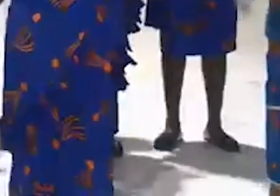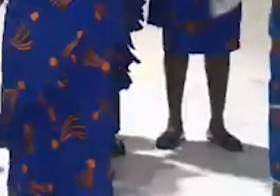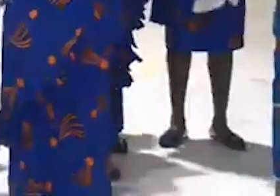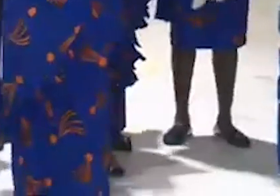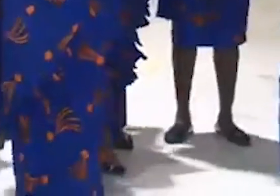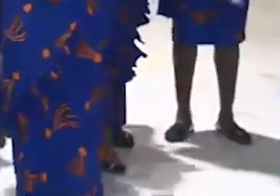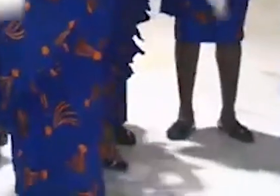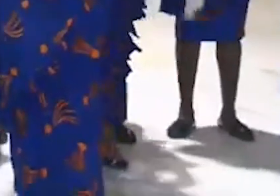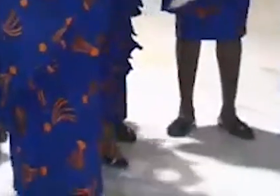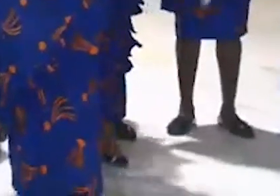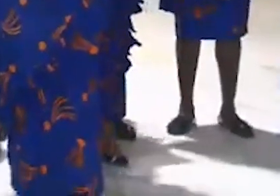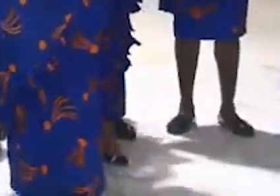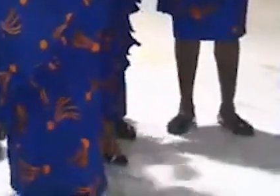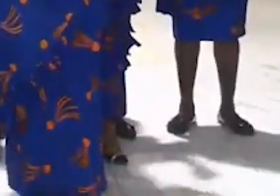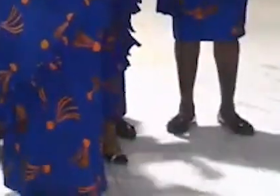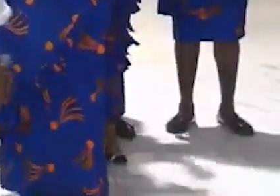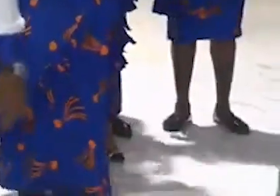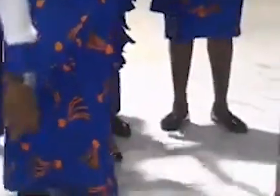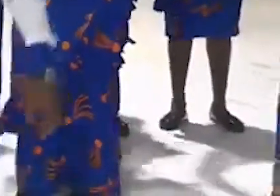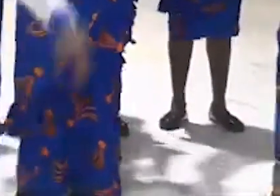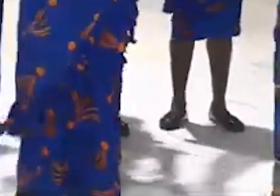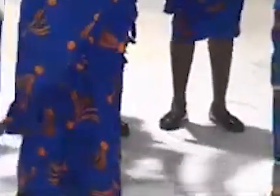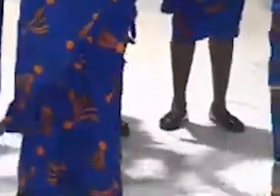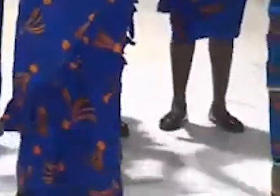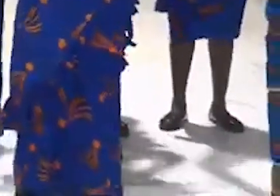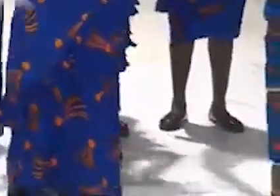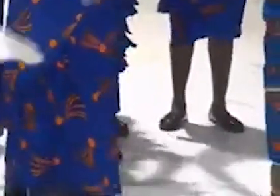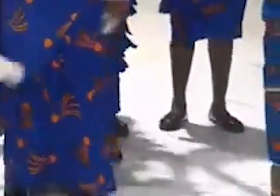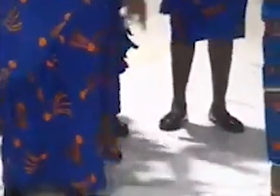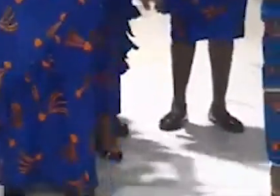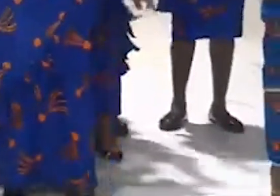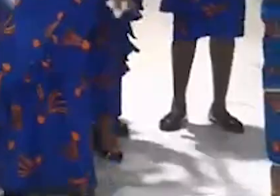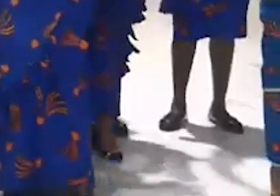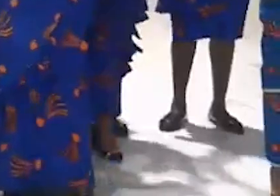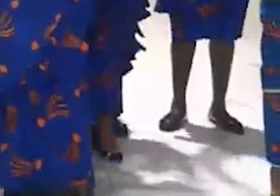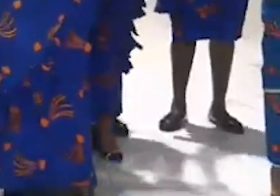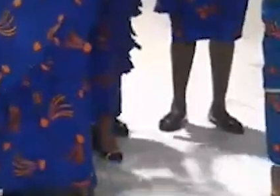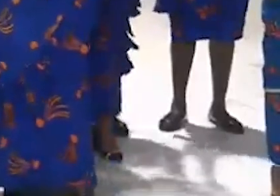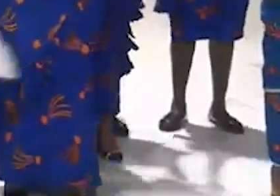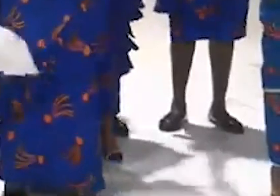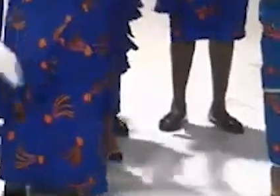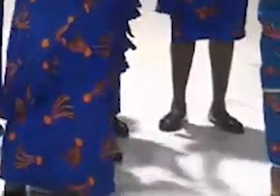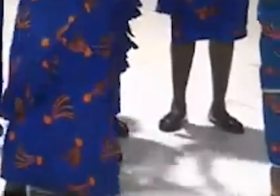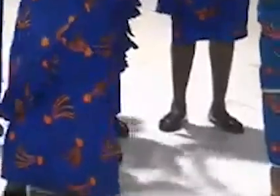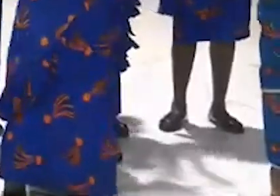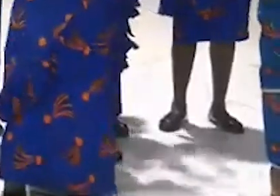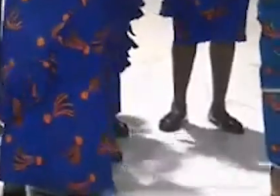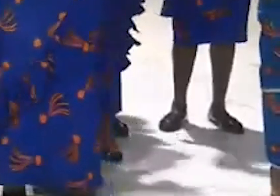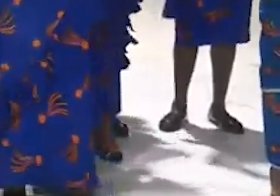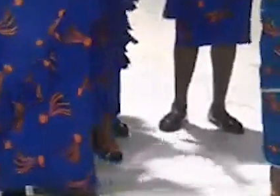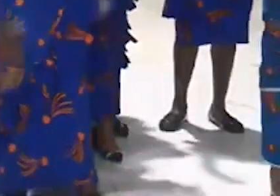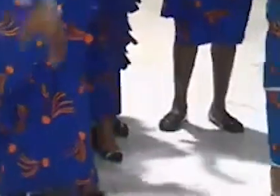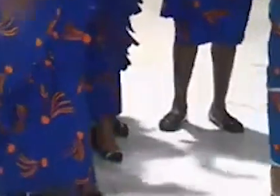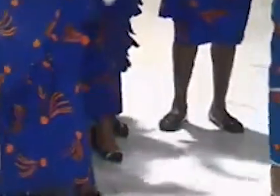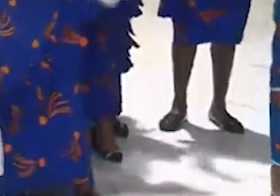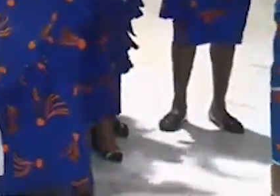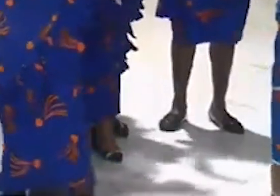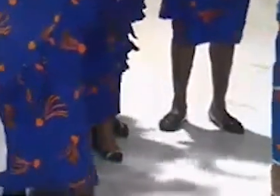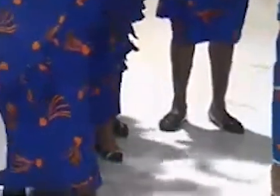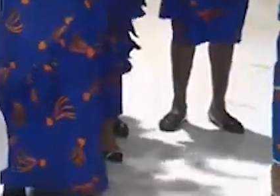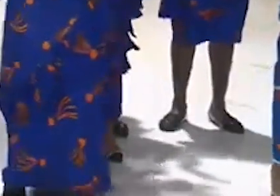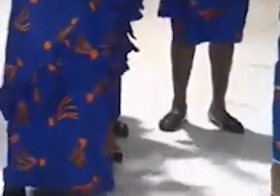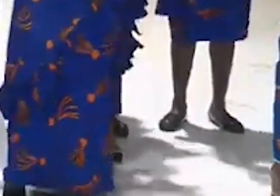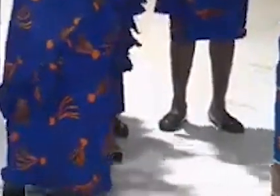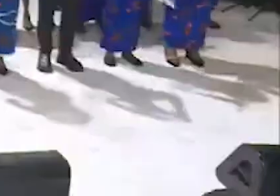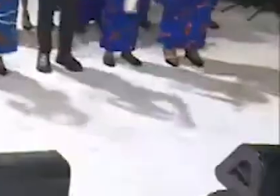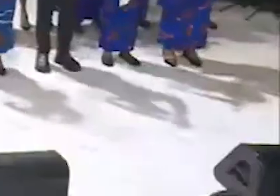Since the creation of the world, you never change your clothes. Yes, you know the smell, you never